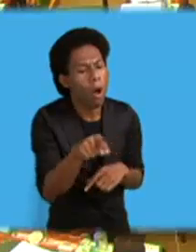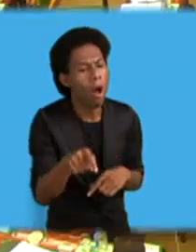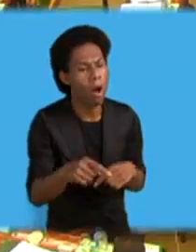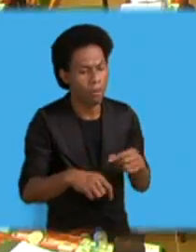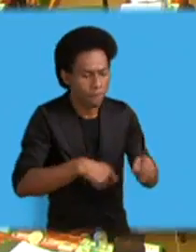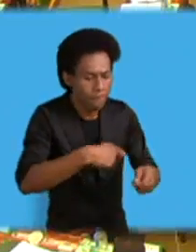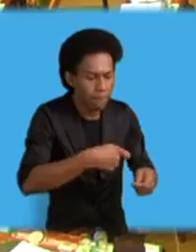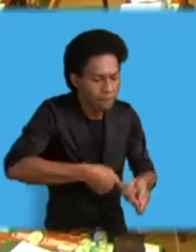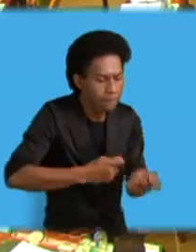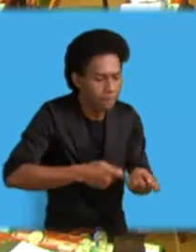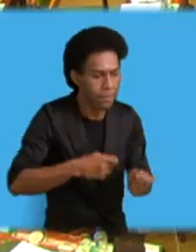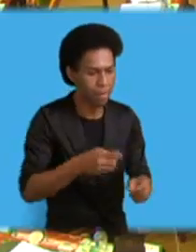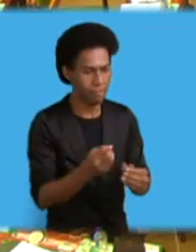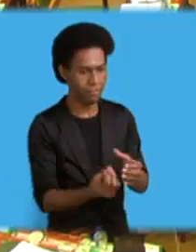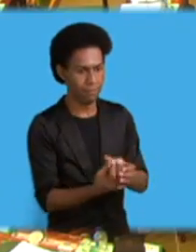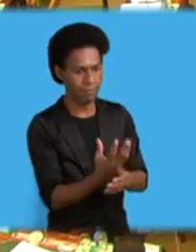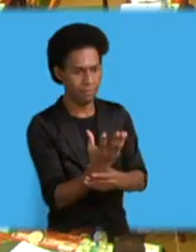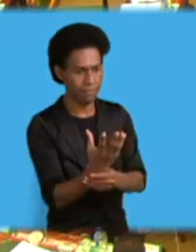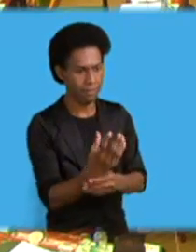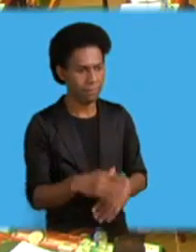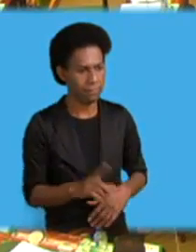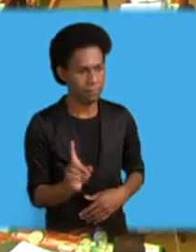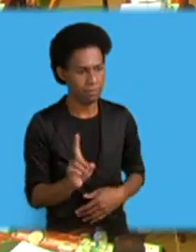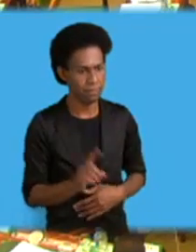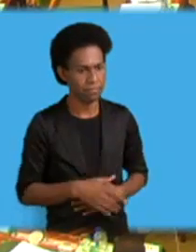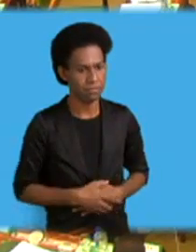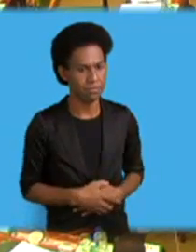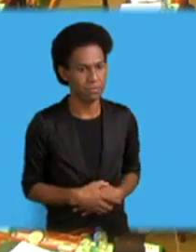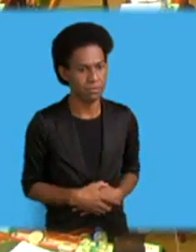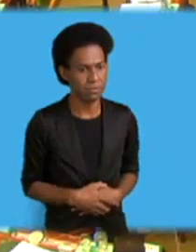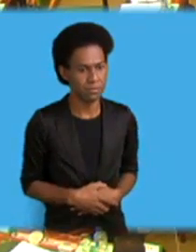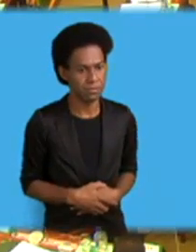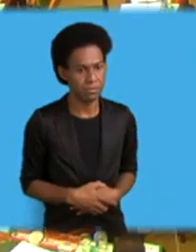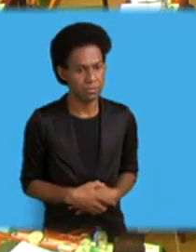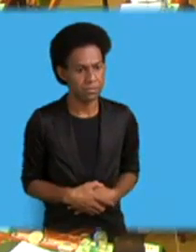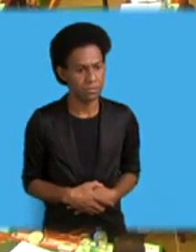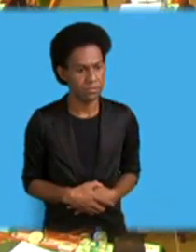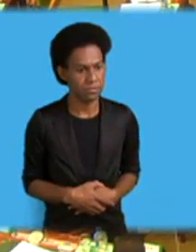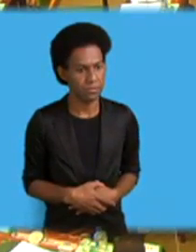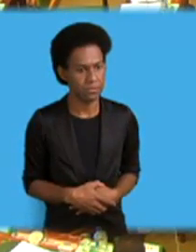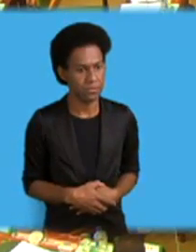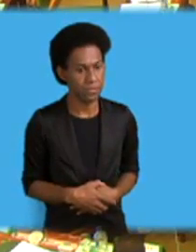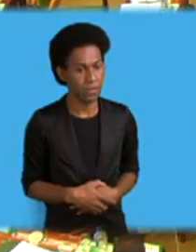Honorable Minister. Madam Speaker, can I request the Honourable Member to repeat his question?